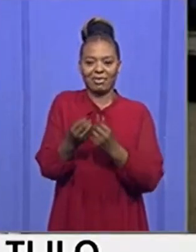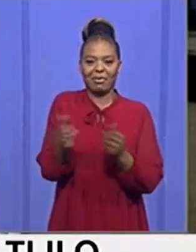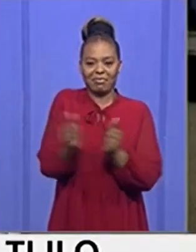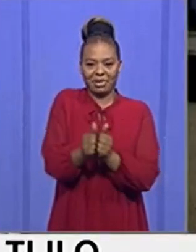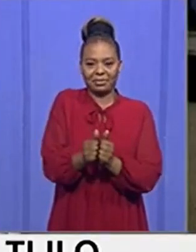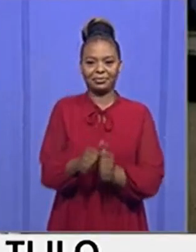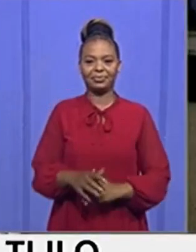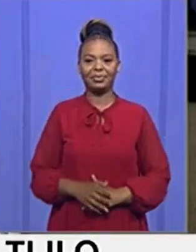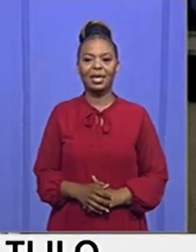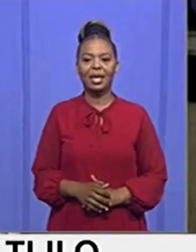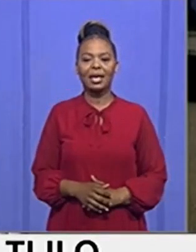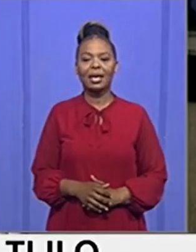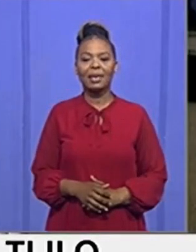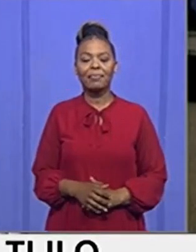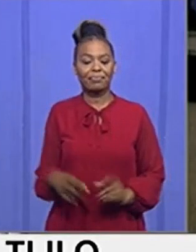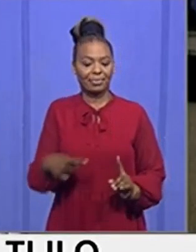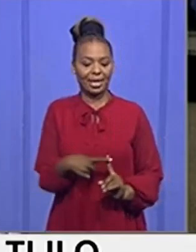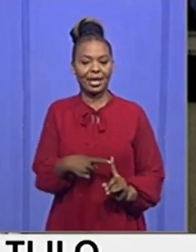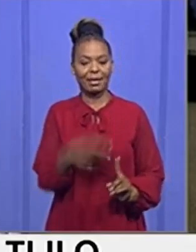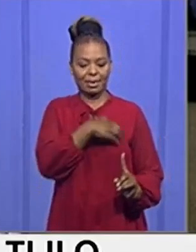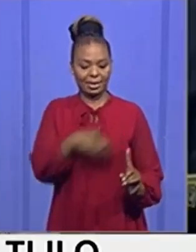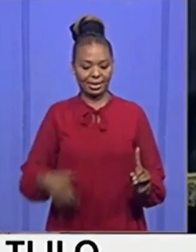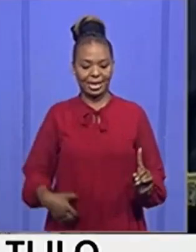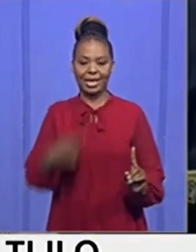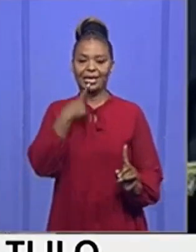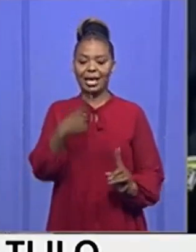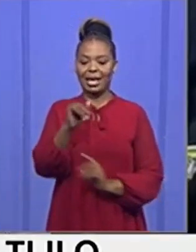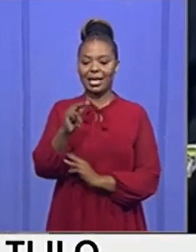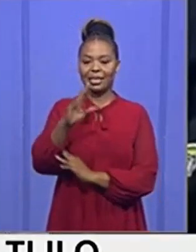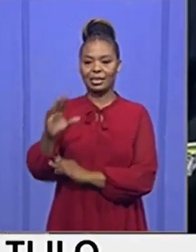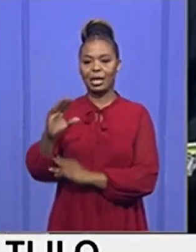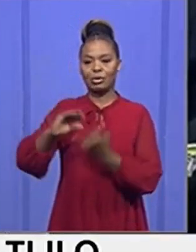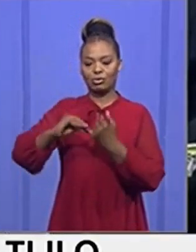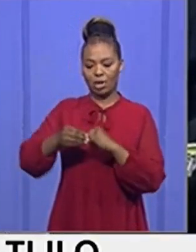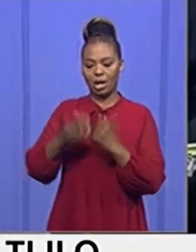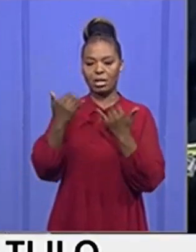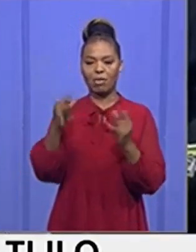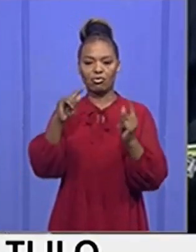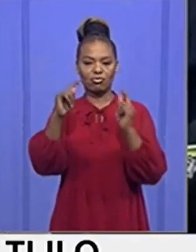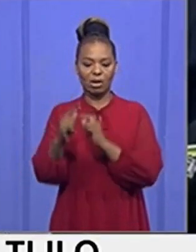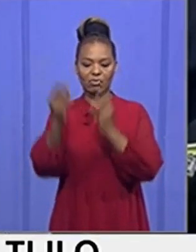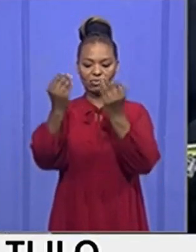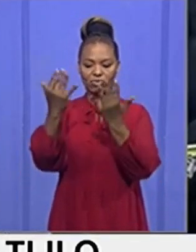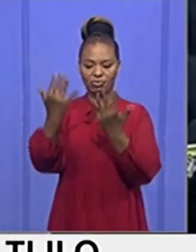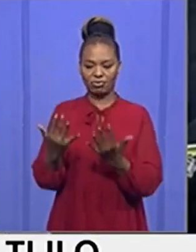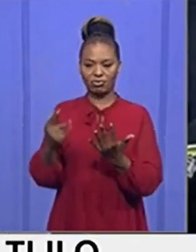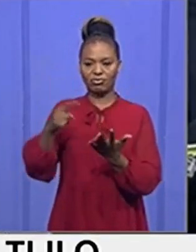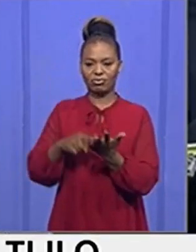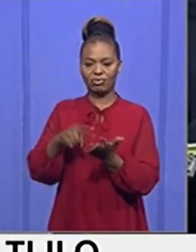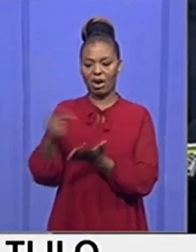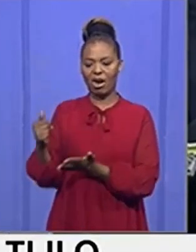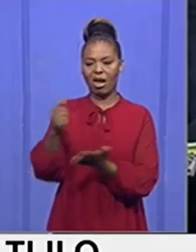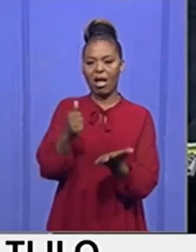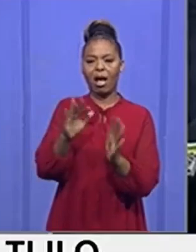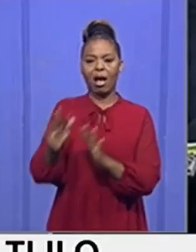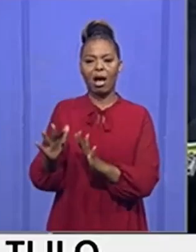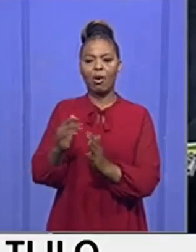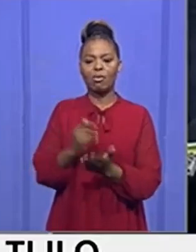partner. Ramaphosa o letsa mmuso wa ANC o batla ho fetola ditshelete tsa dithuso tsa mmuso ho ba meputso e fumanwang ke batho ba sa